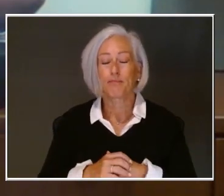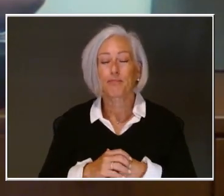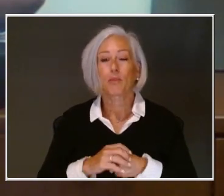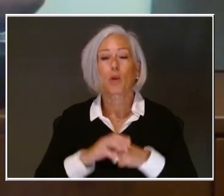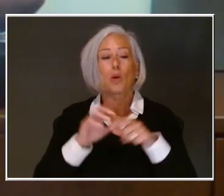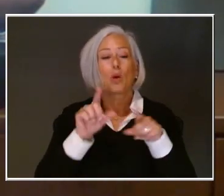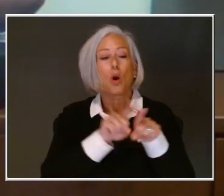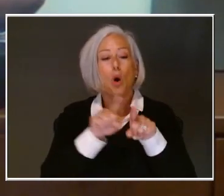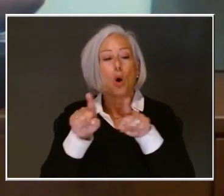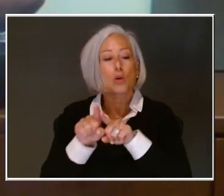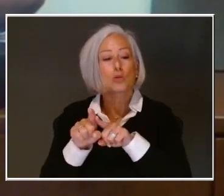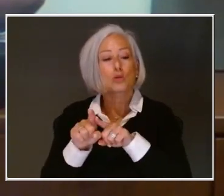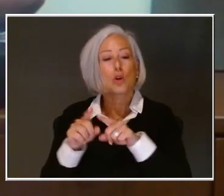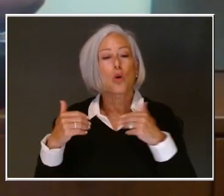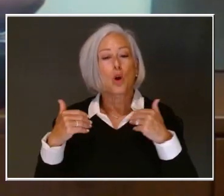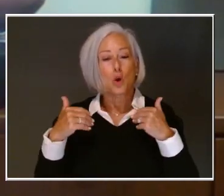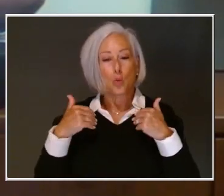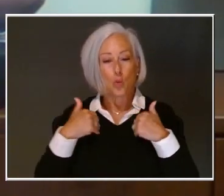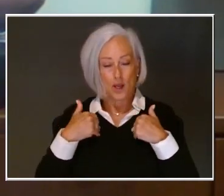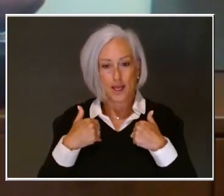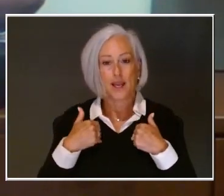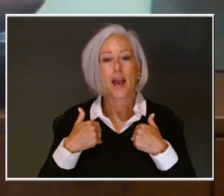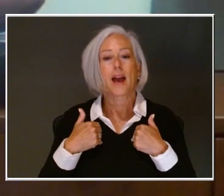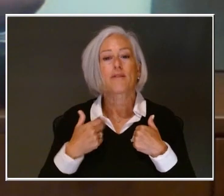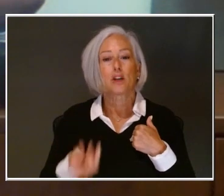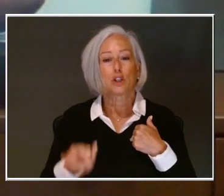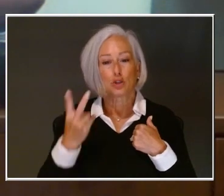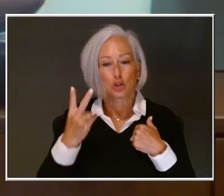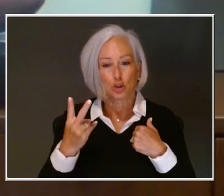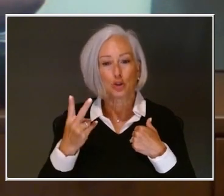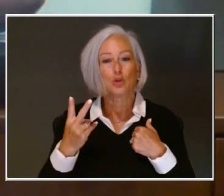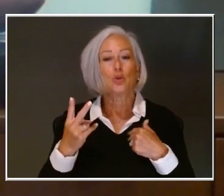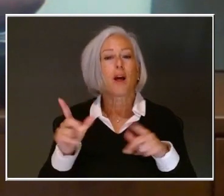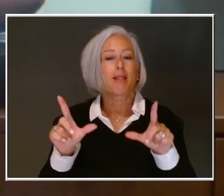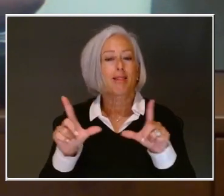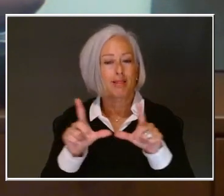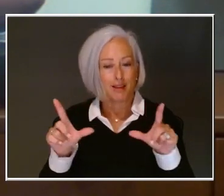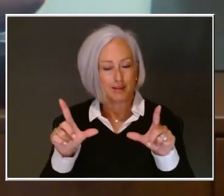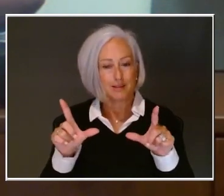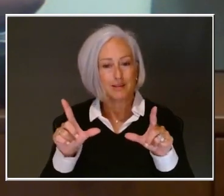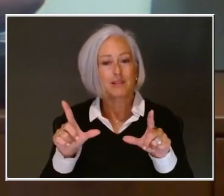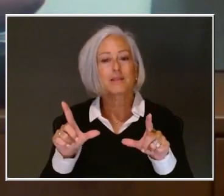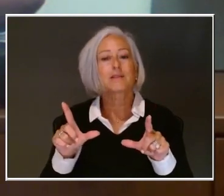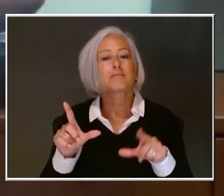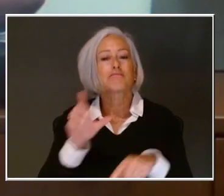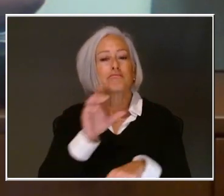the ground, we have 2 licensed clinical social workers where we do a significant amount